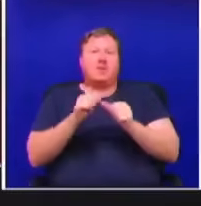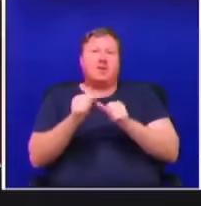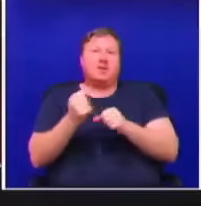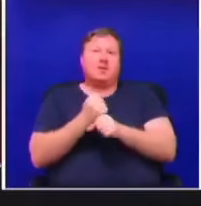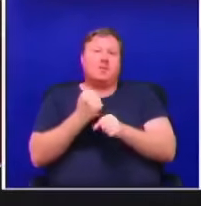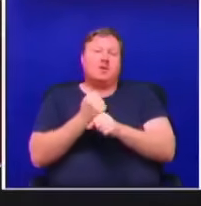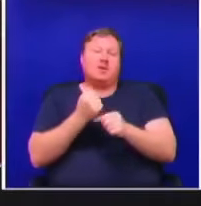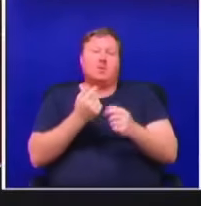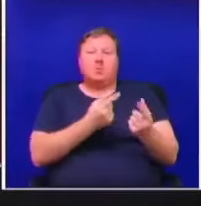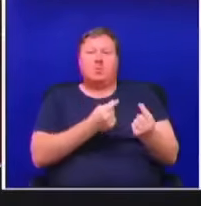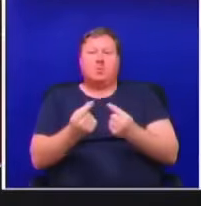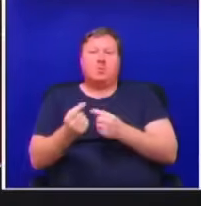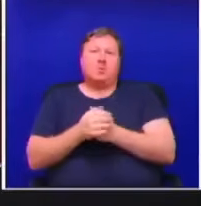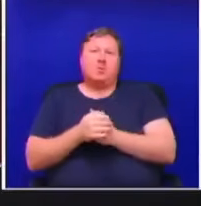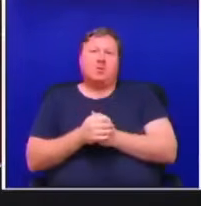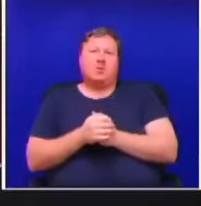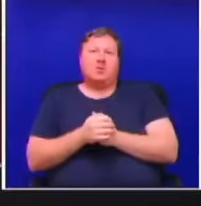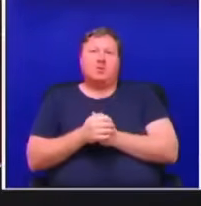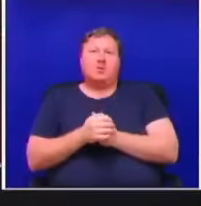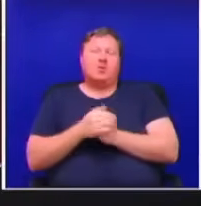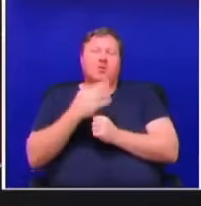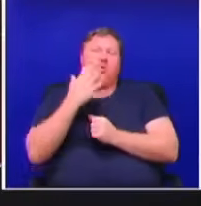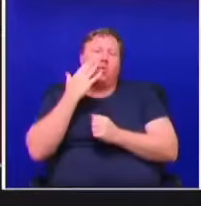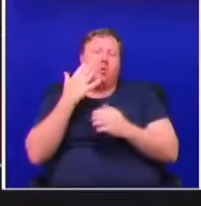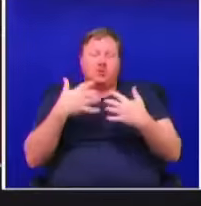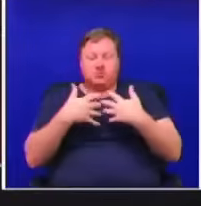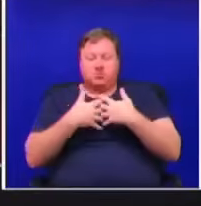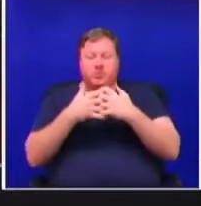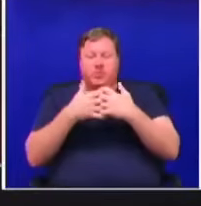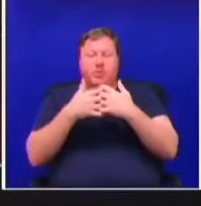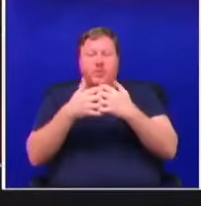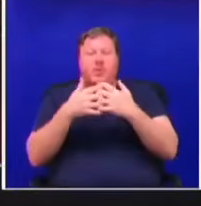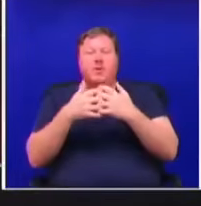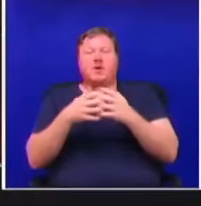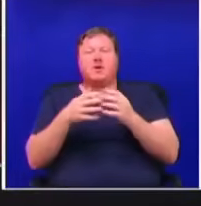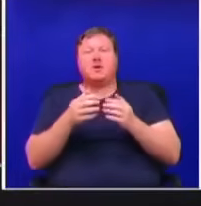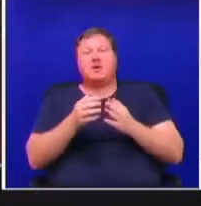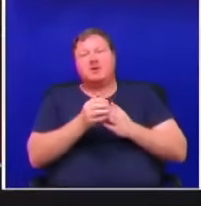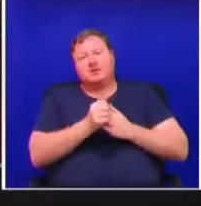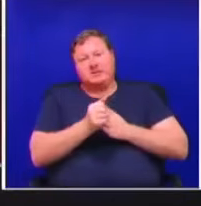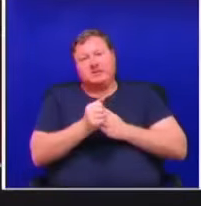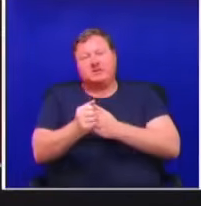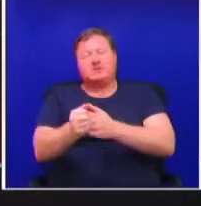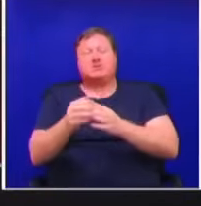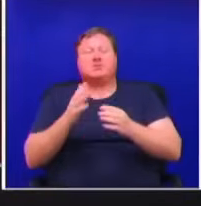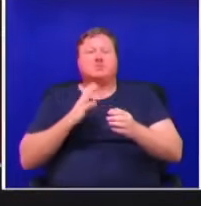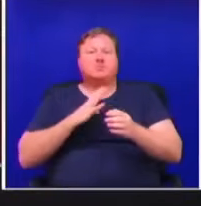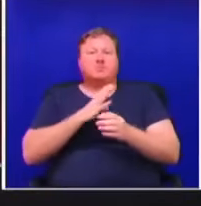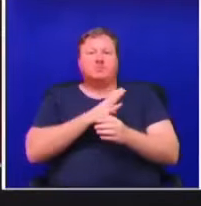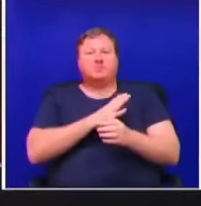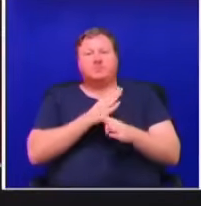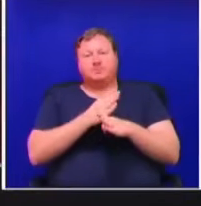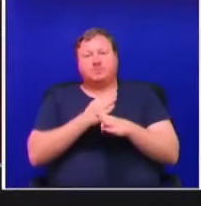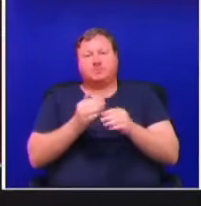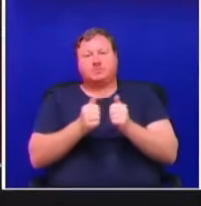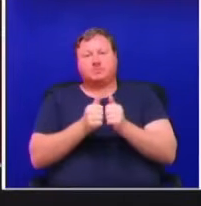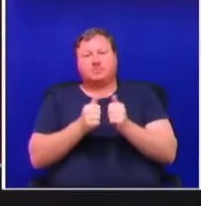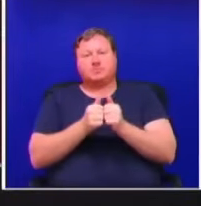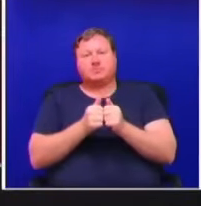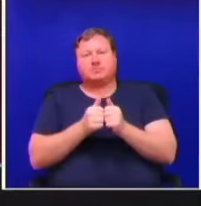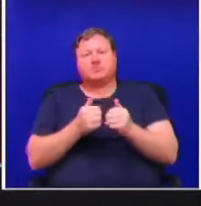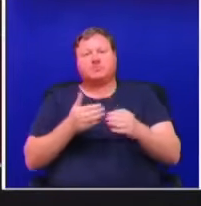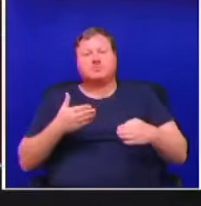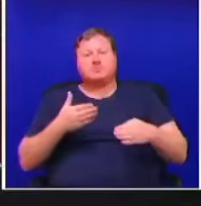constituted. Once established, the steering committee will work together with the